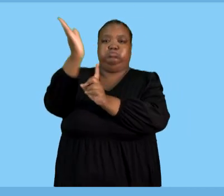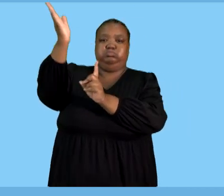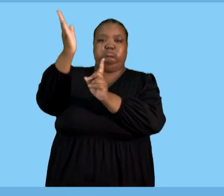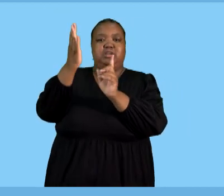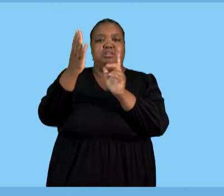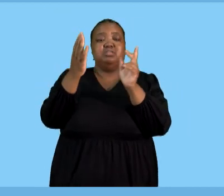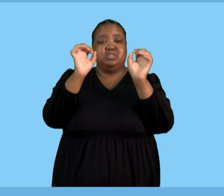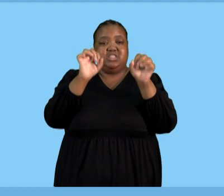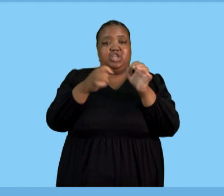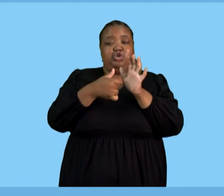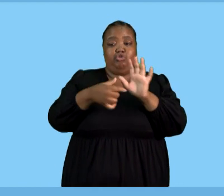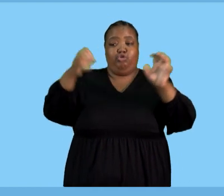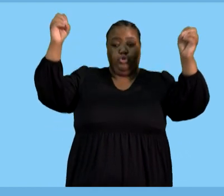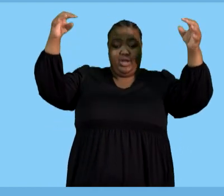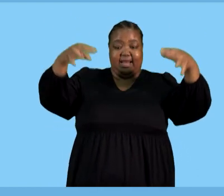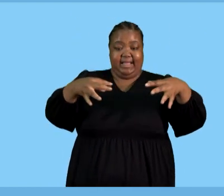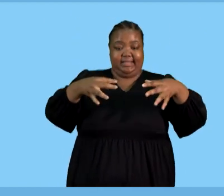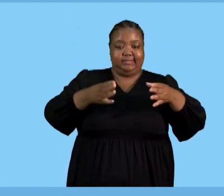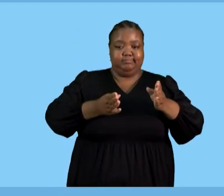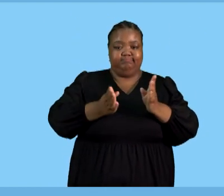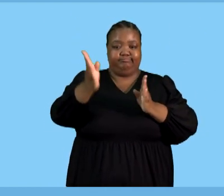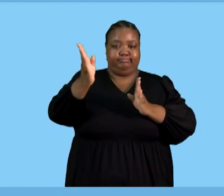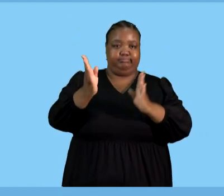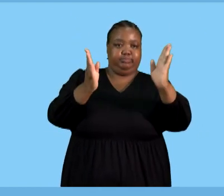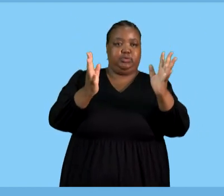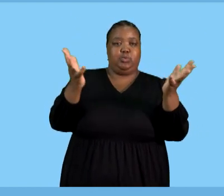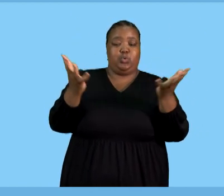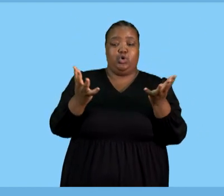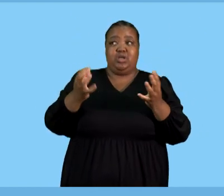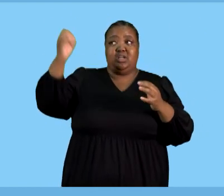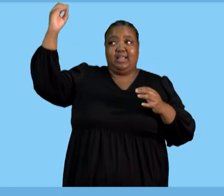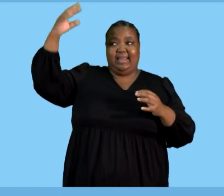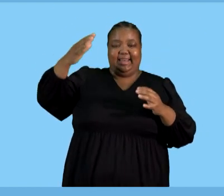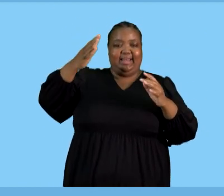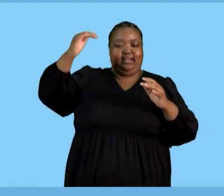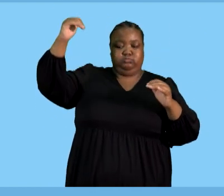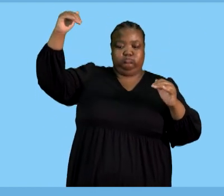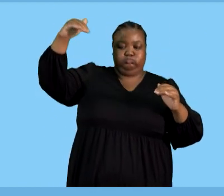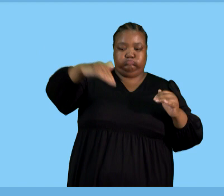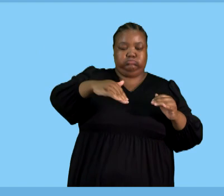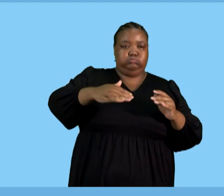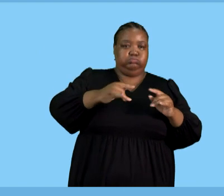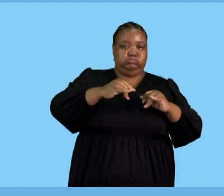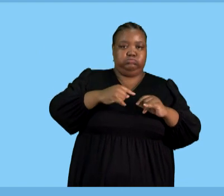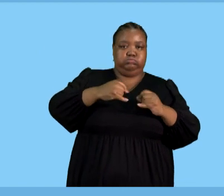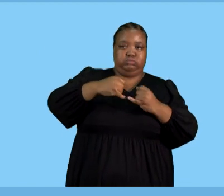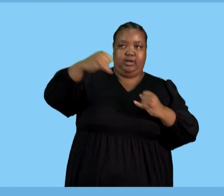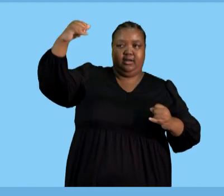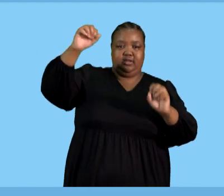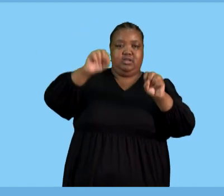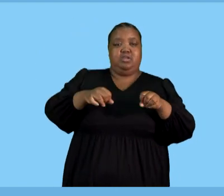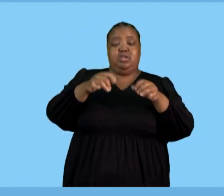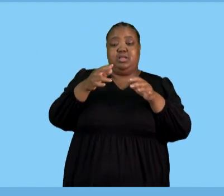the direction of the light. So because light travels in a straight line, the diagrams below shows examples of a ray diagram